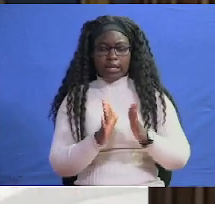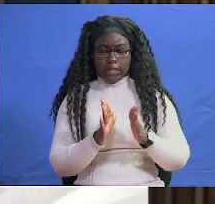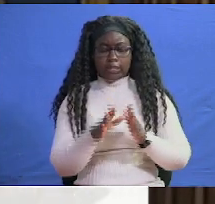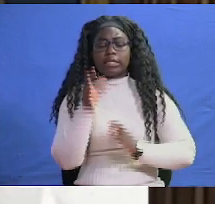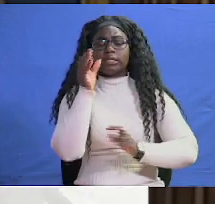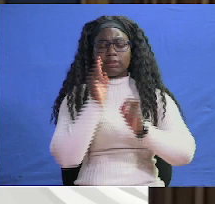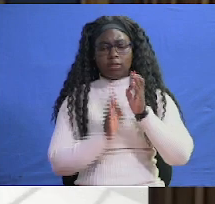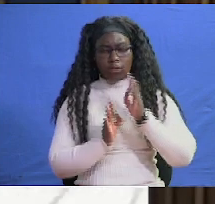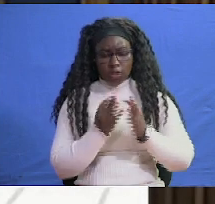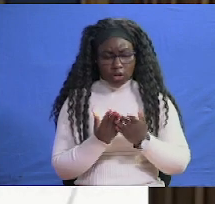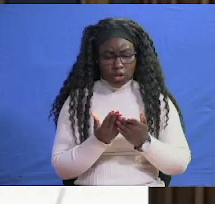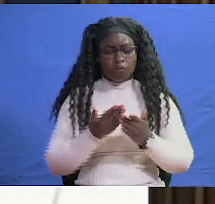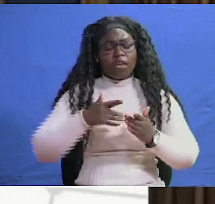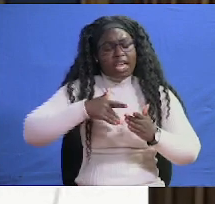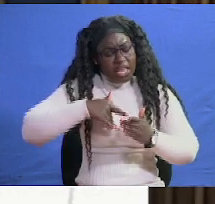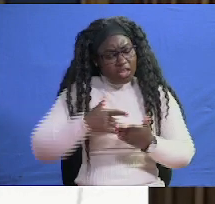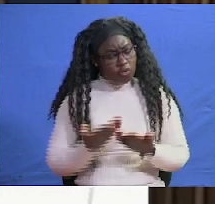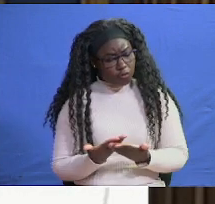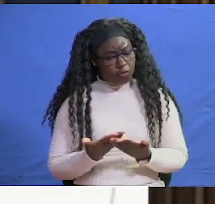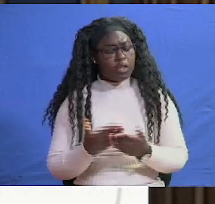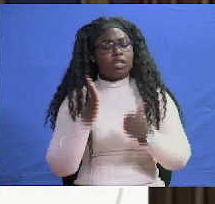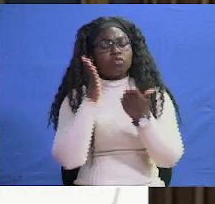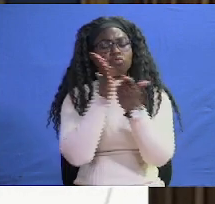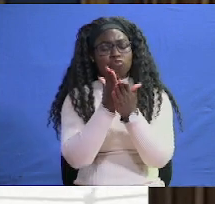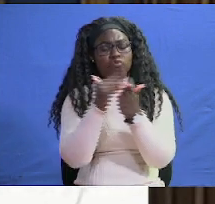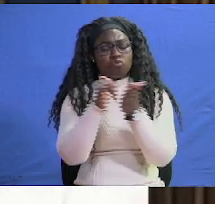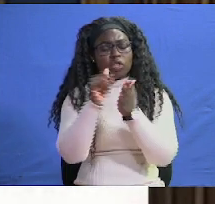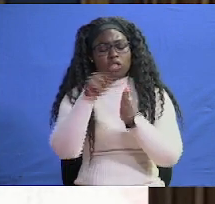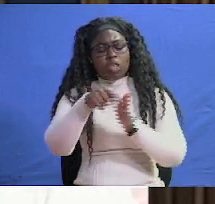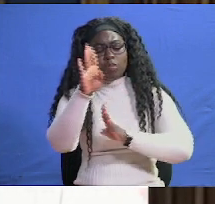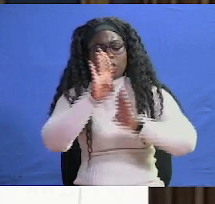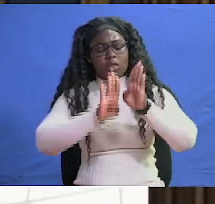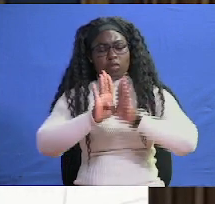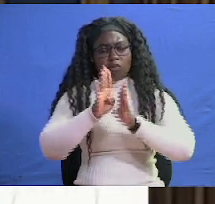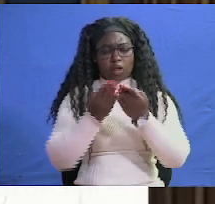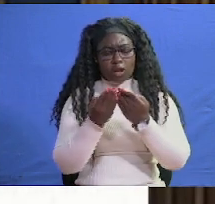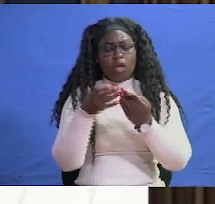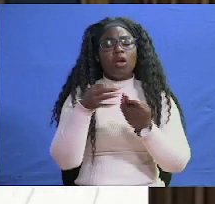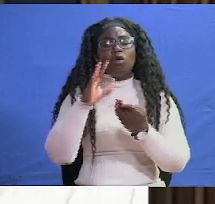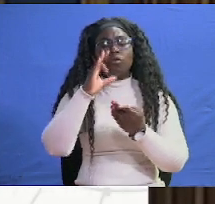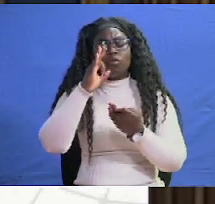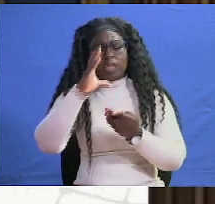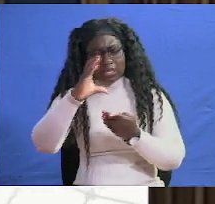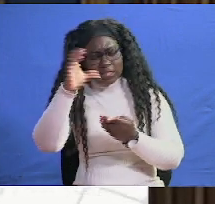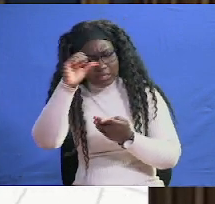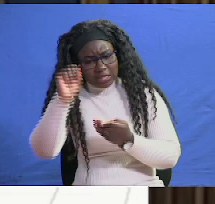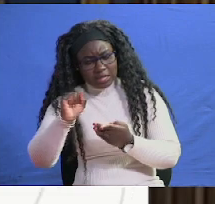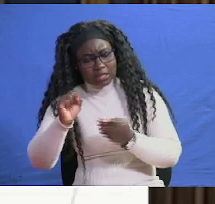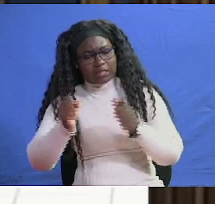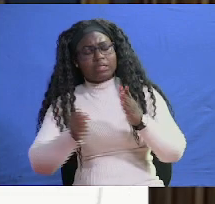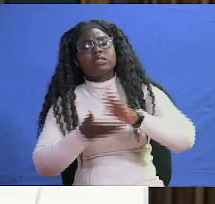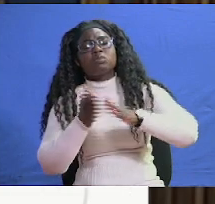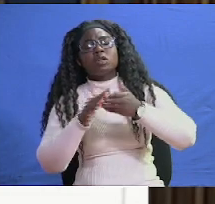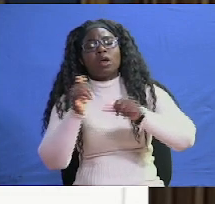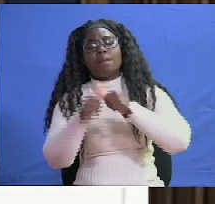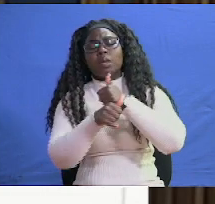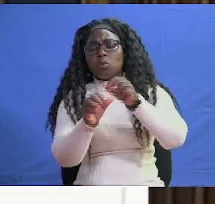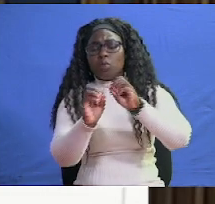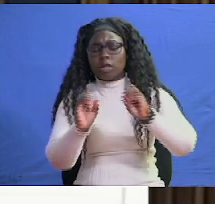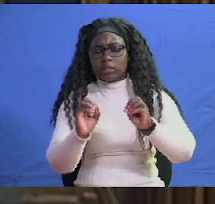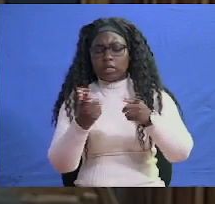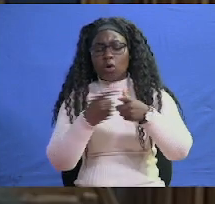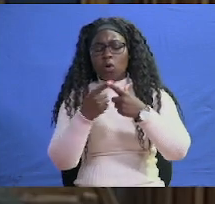if you feel indeed that the behavior of the CS is unbecoming,